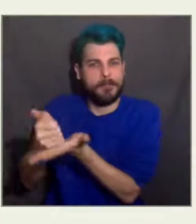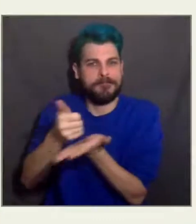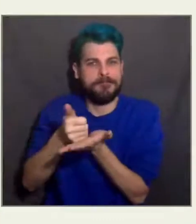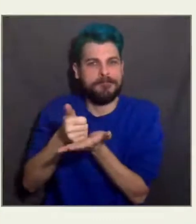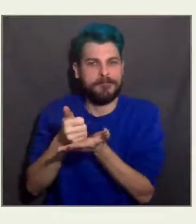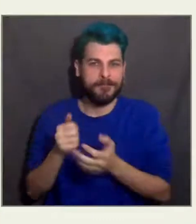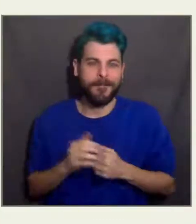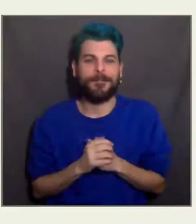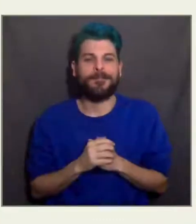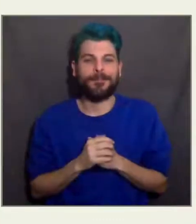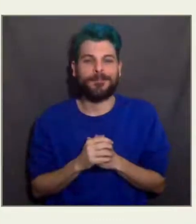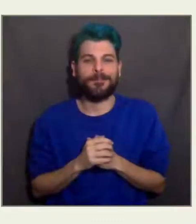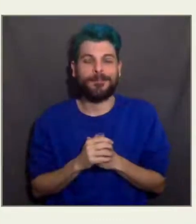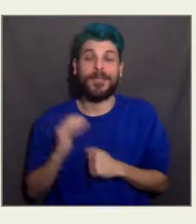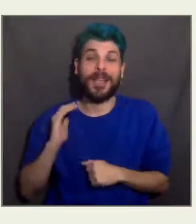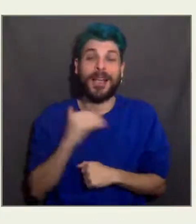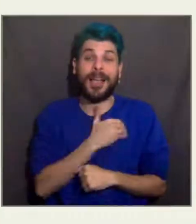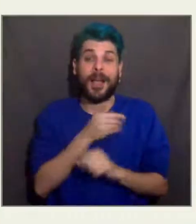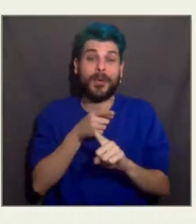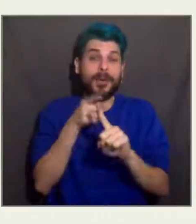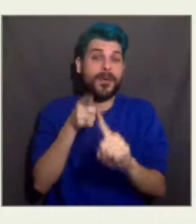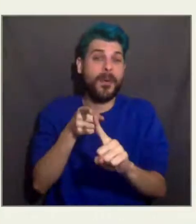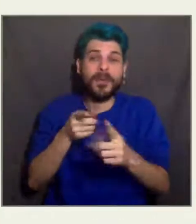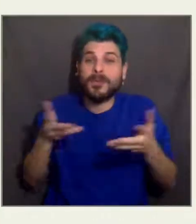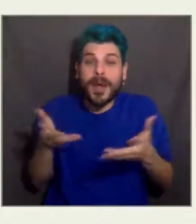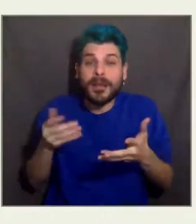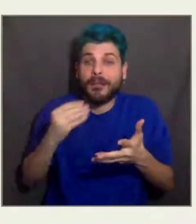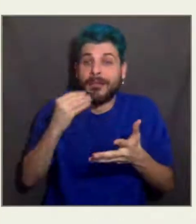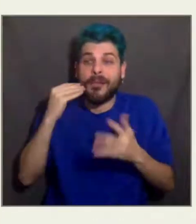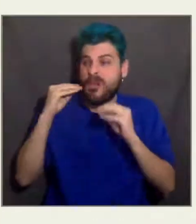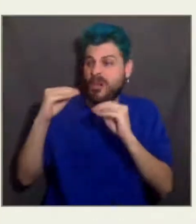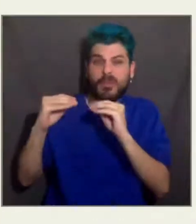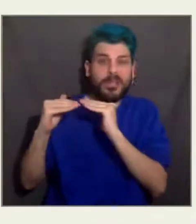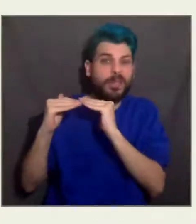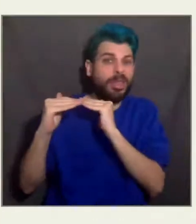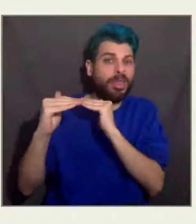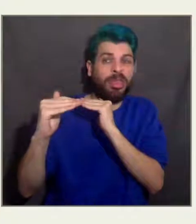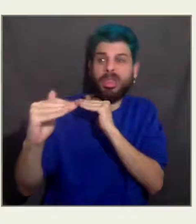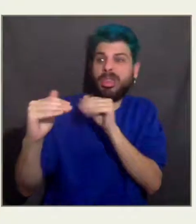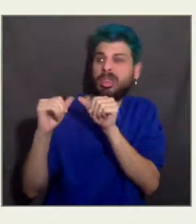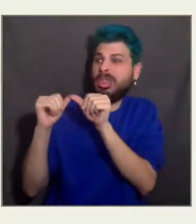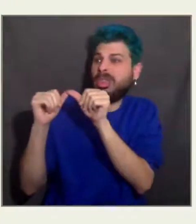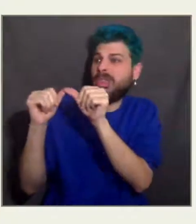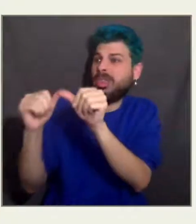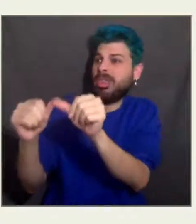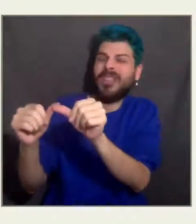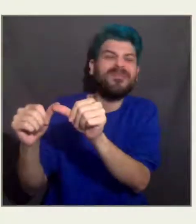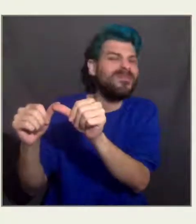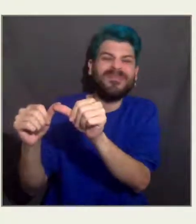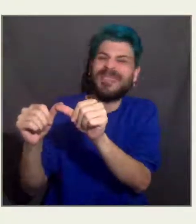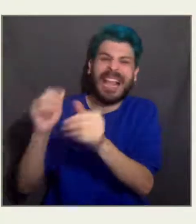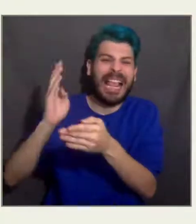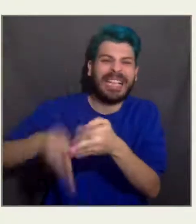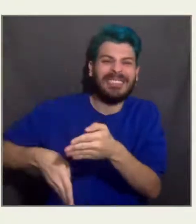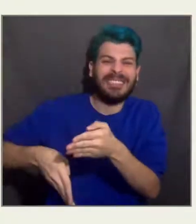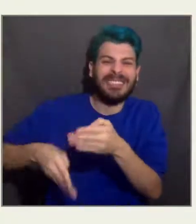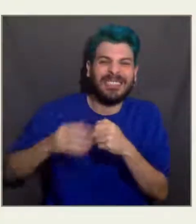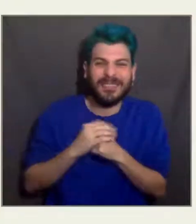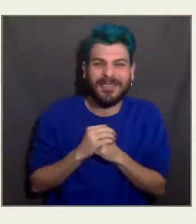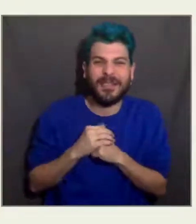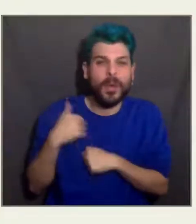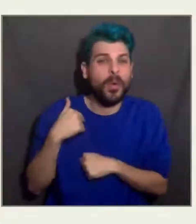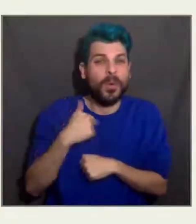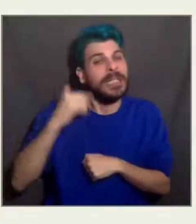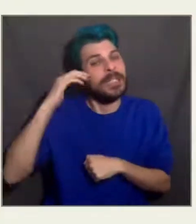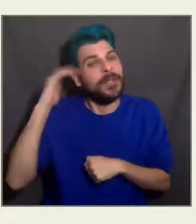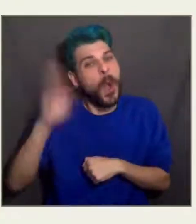Our goal is to end chronic homelessness in this region. Despite all of the challenges, we know it's attainable